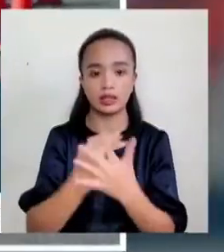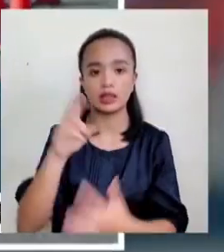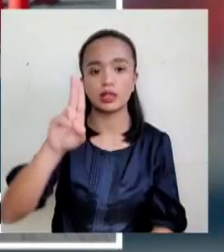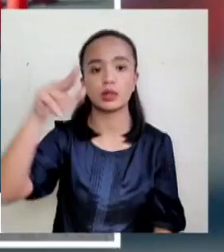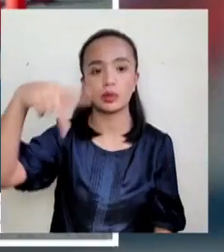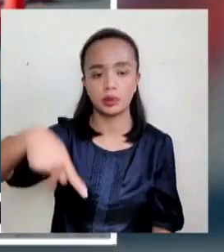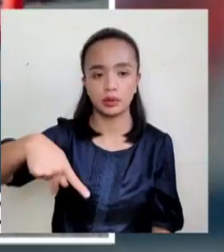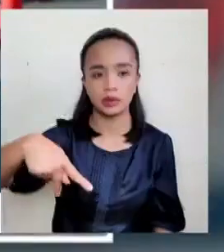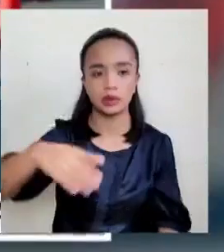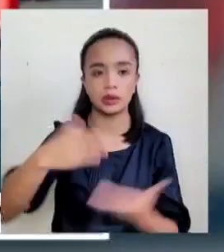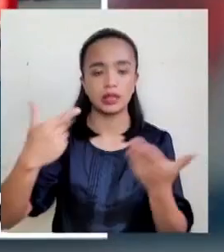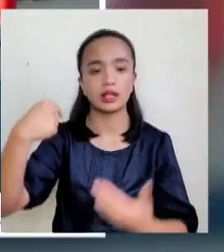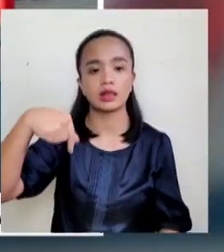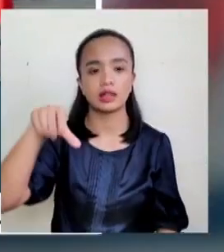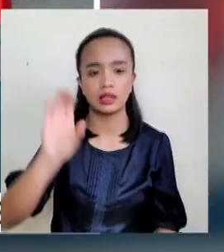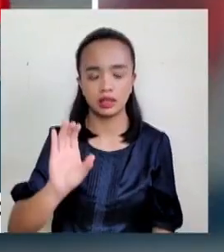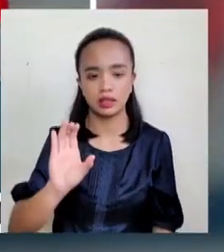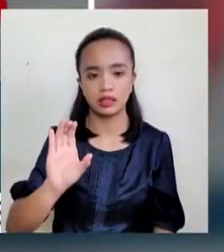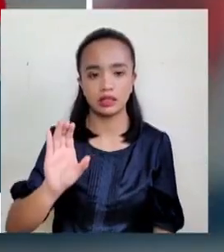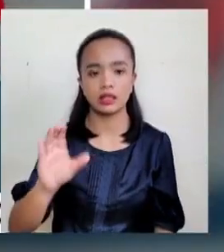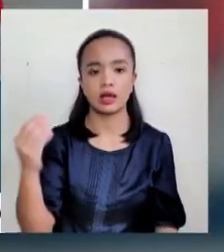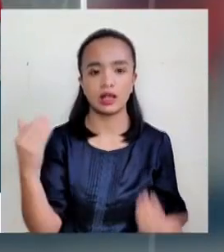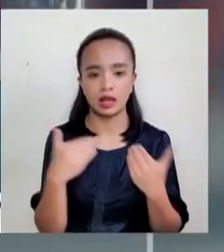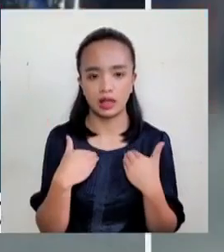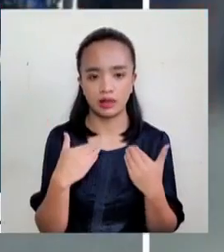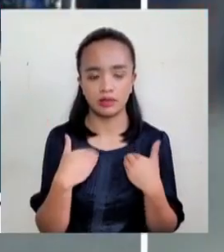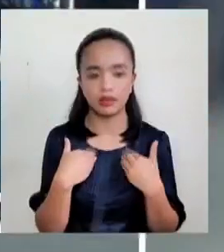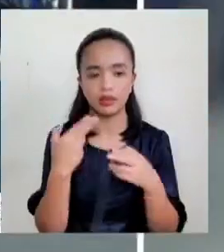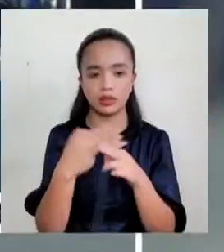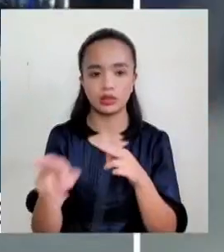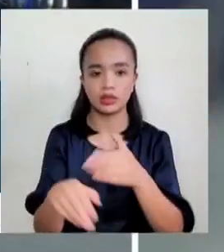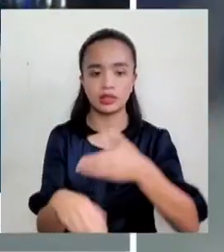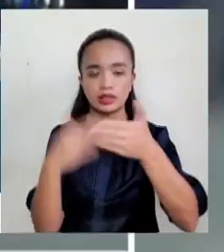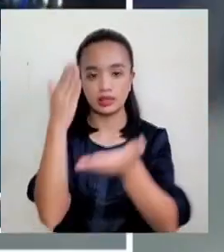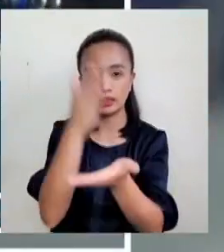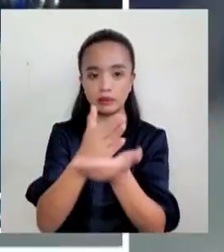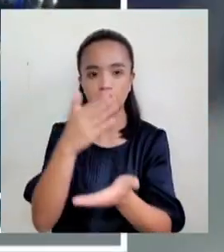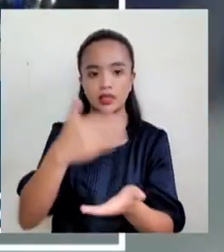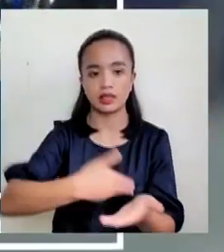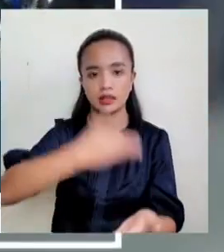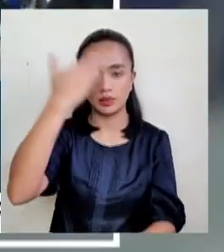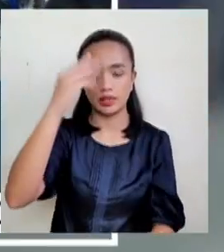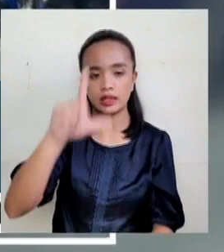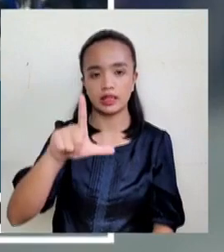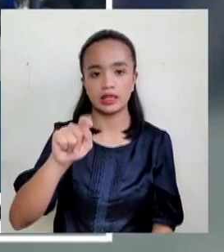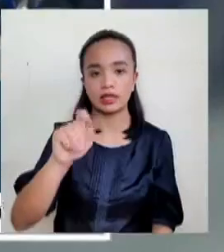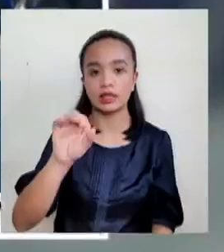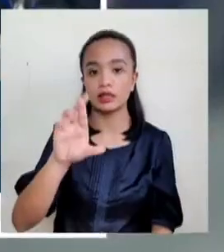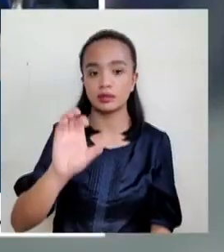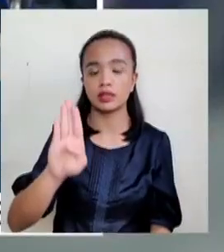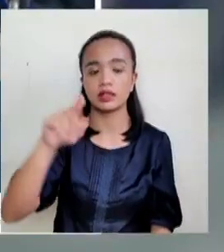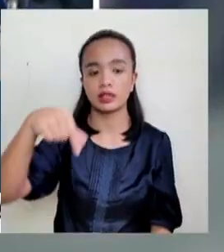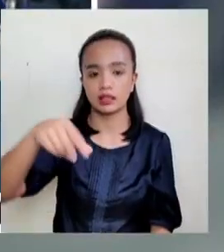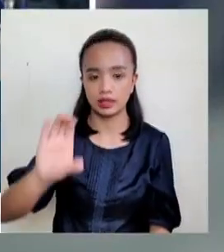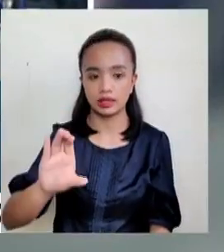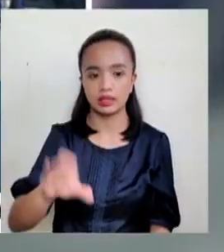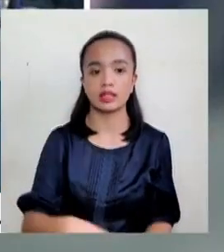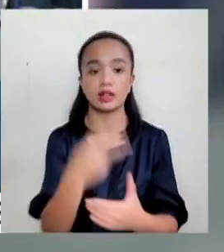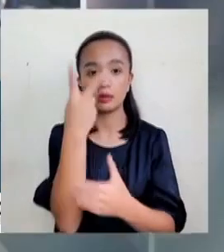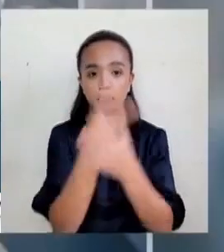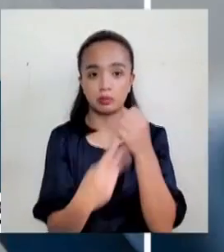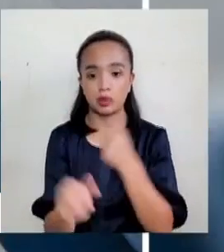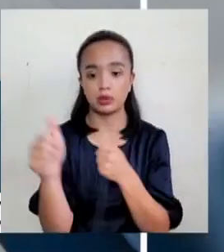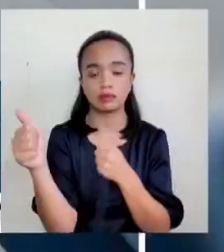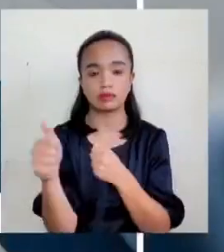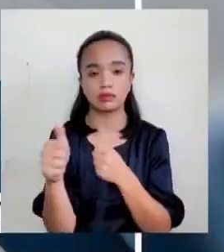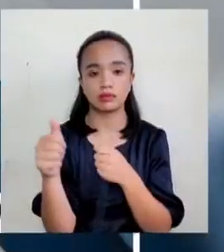in Quezon City and made a brief stop in front of LTFRB in Quezon City. Then the both transport groups, Manibela and